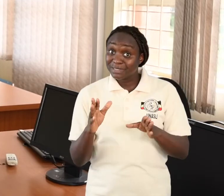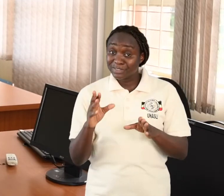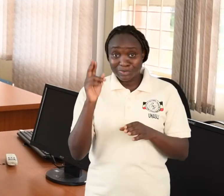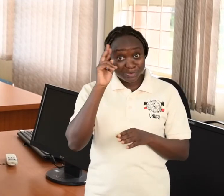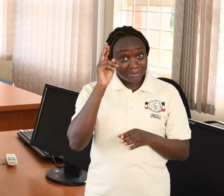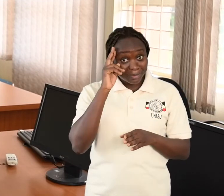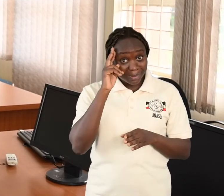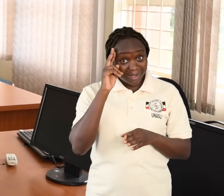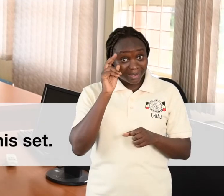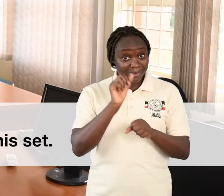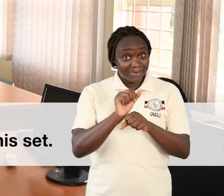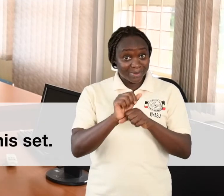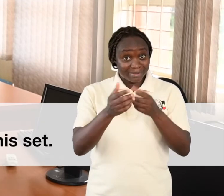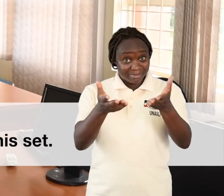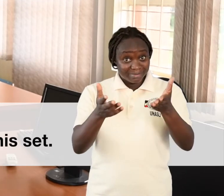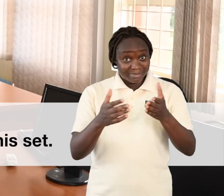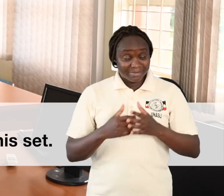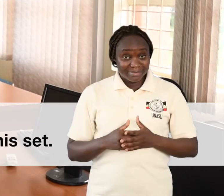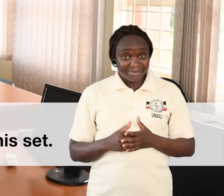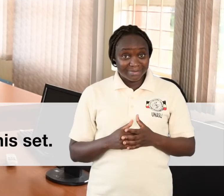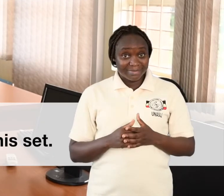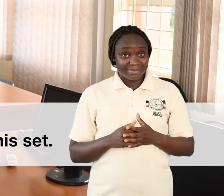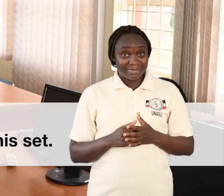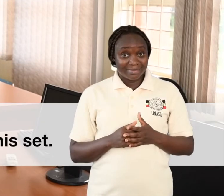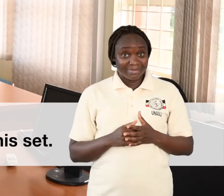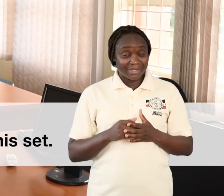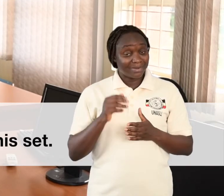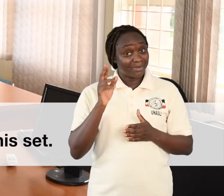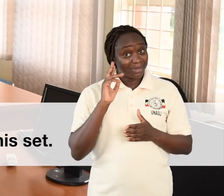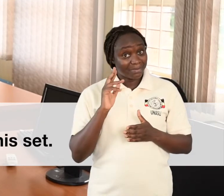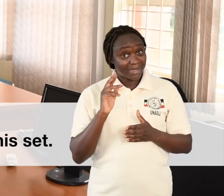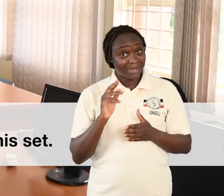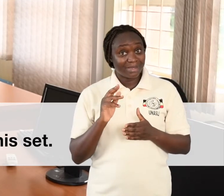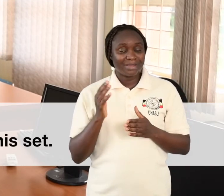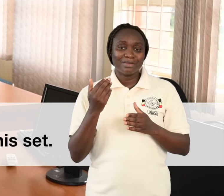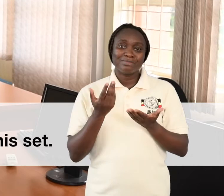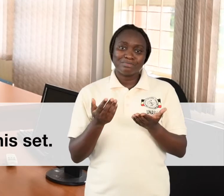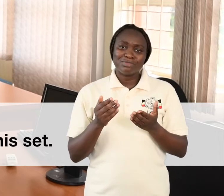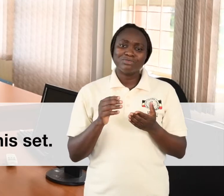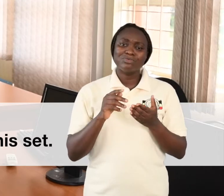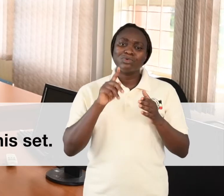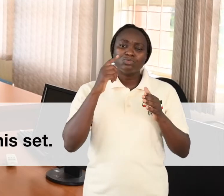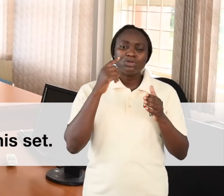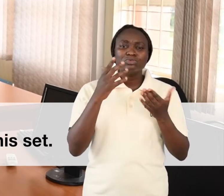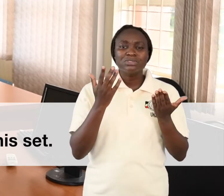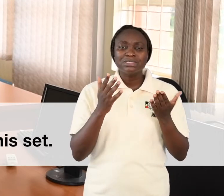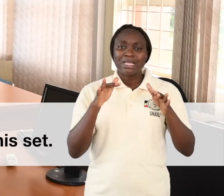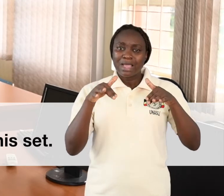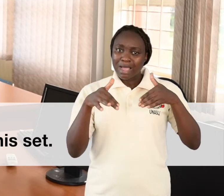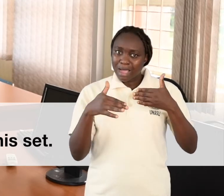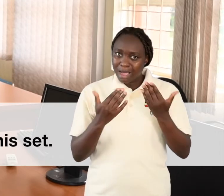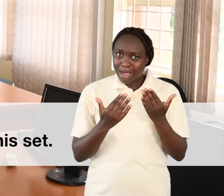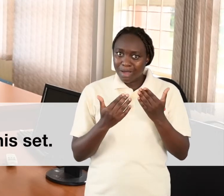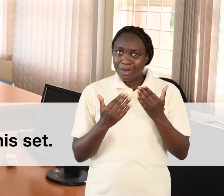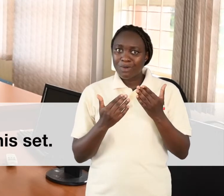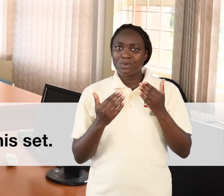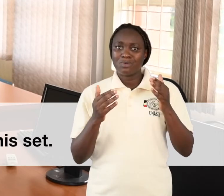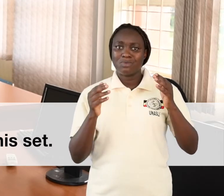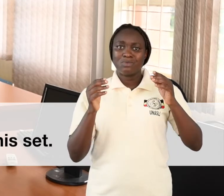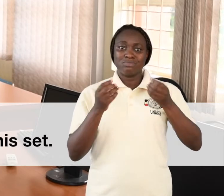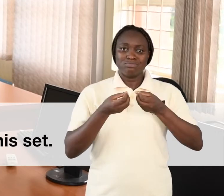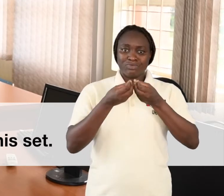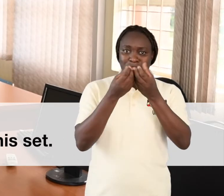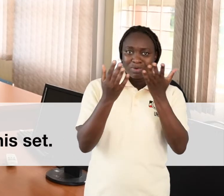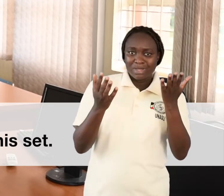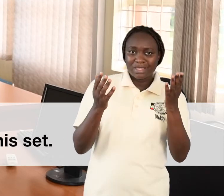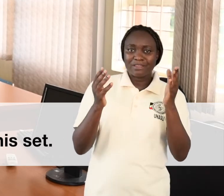with. I told you to form all the subsets from the set I gave